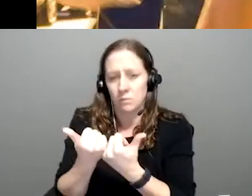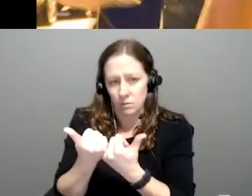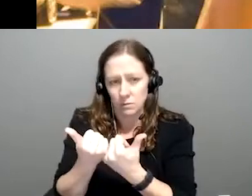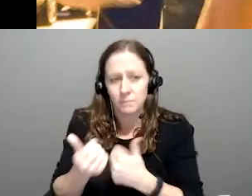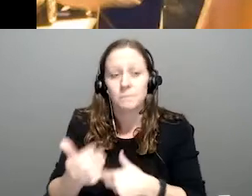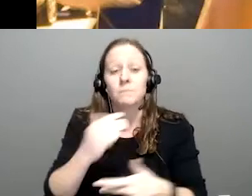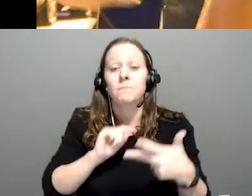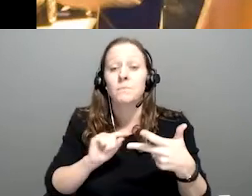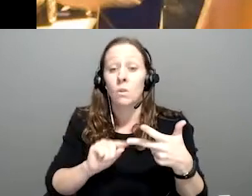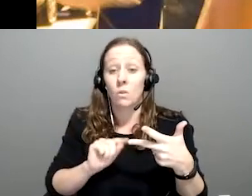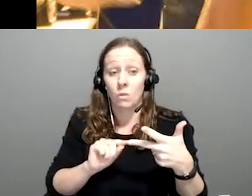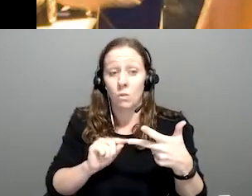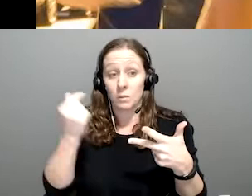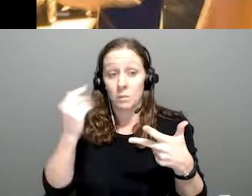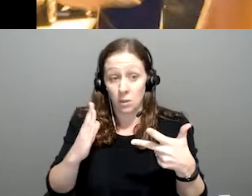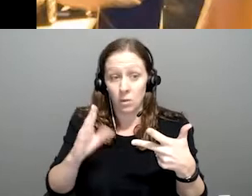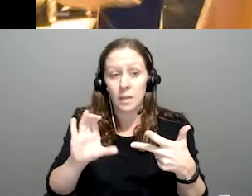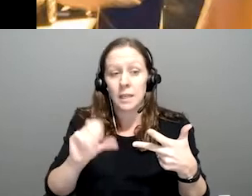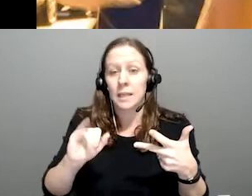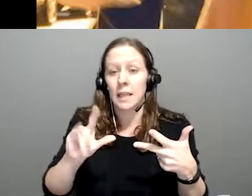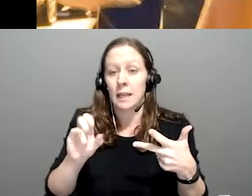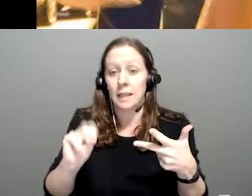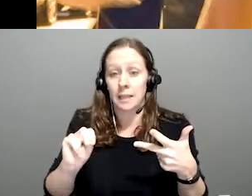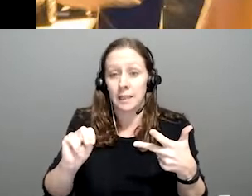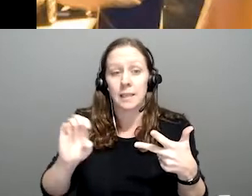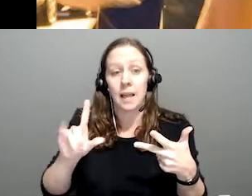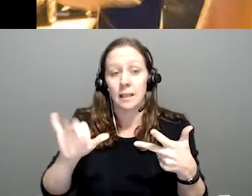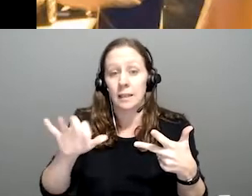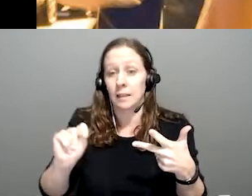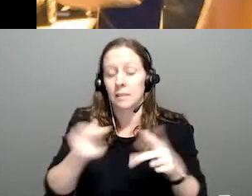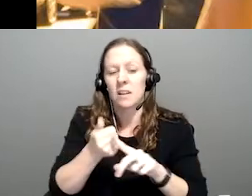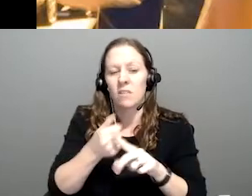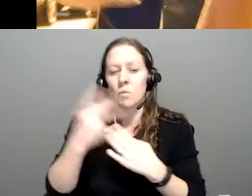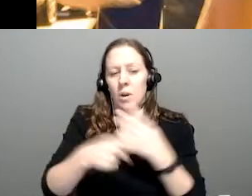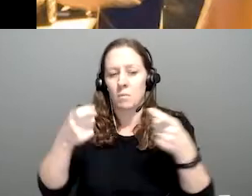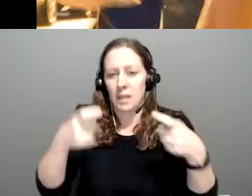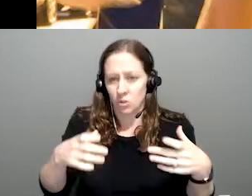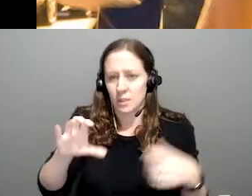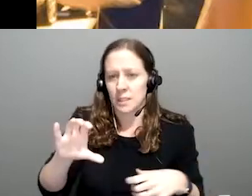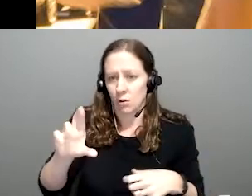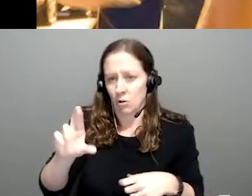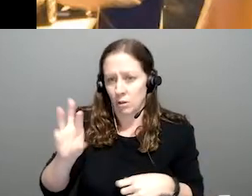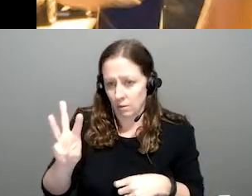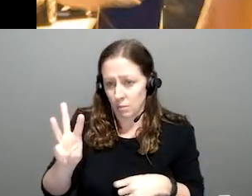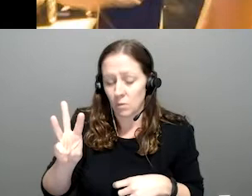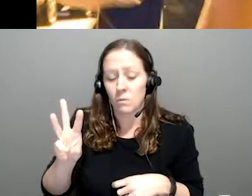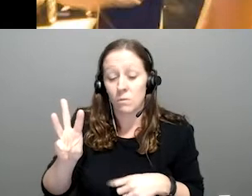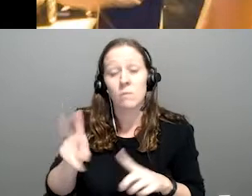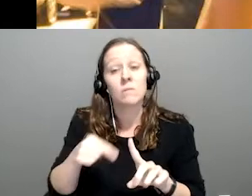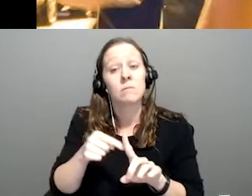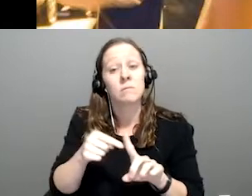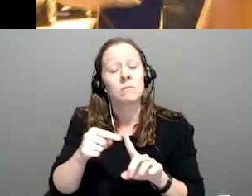Our third panelist, Cailen Elliott, is a national program manager at the Canadian Council on Rehabilitation and Work, and she leads the Youth the